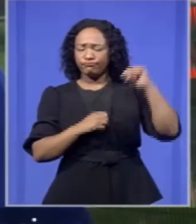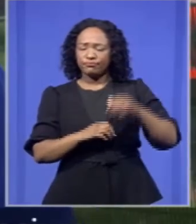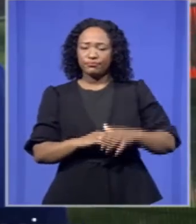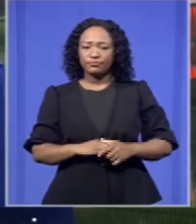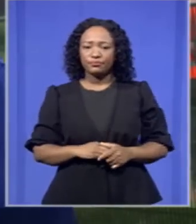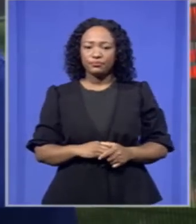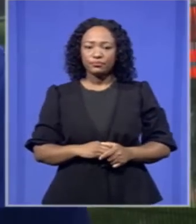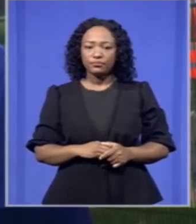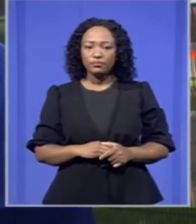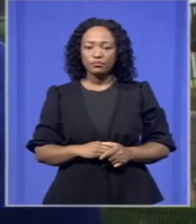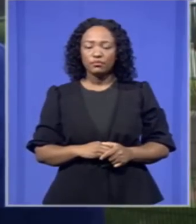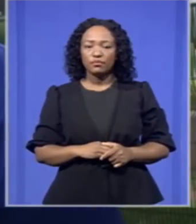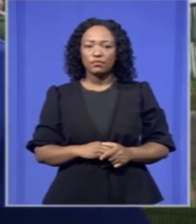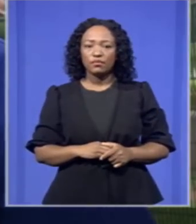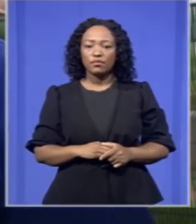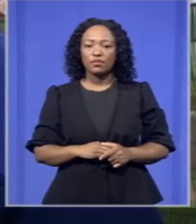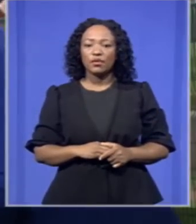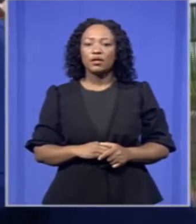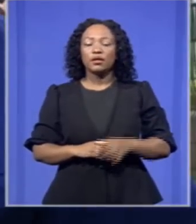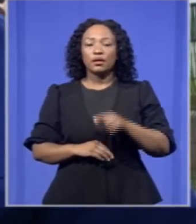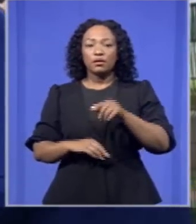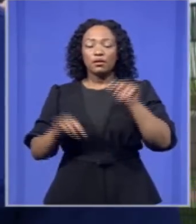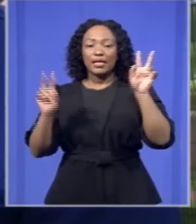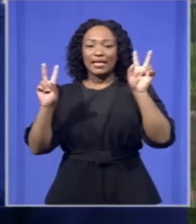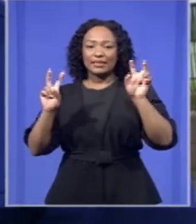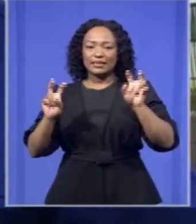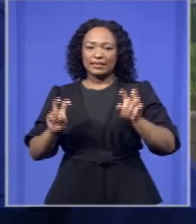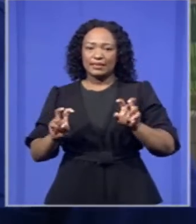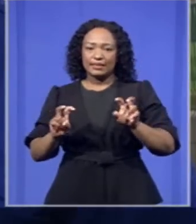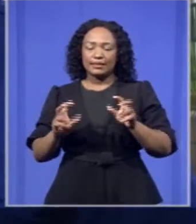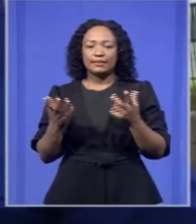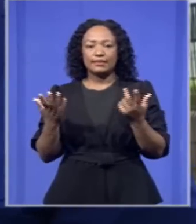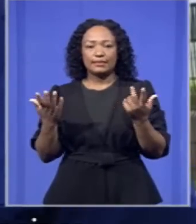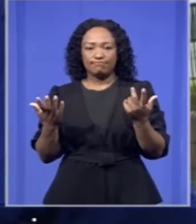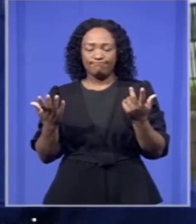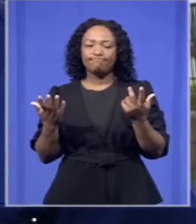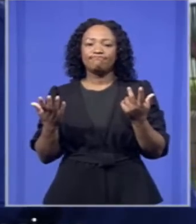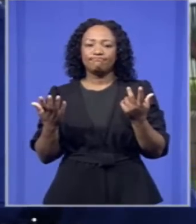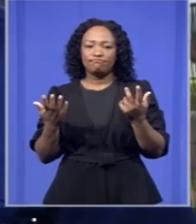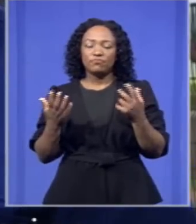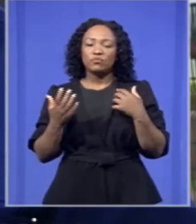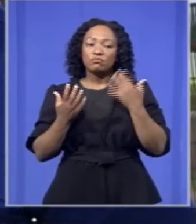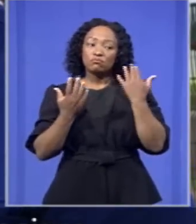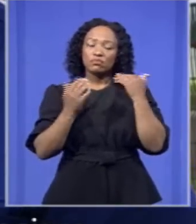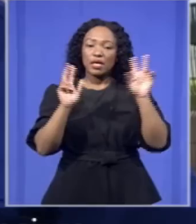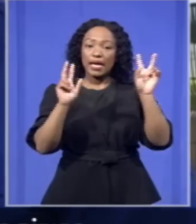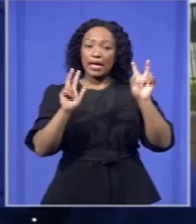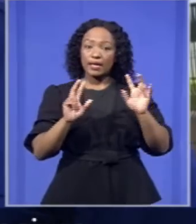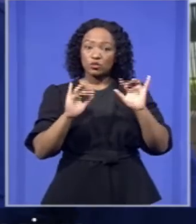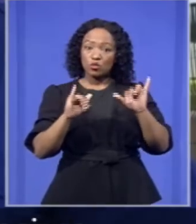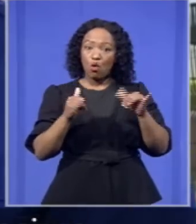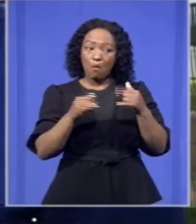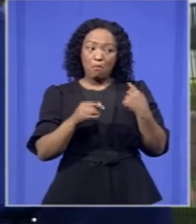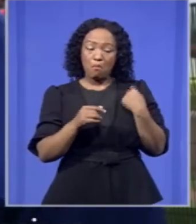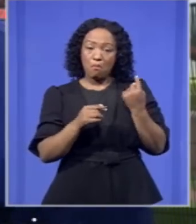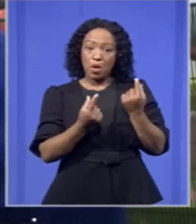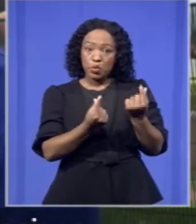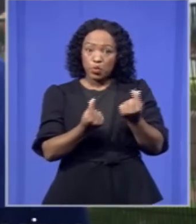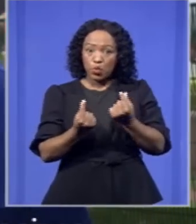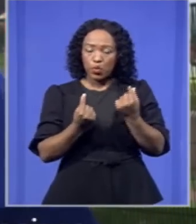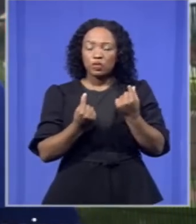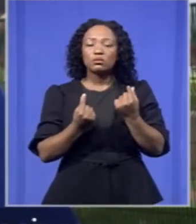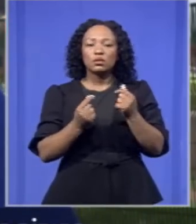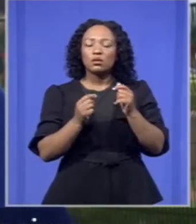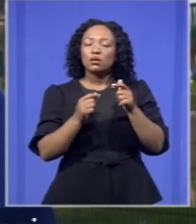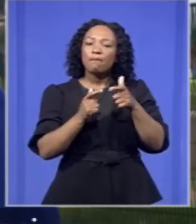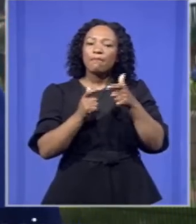As it relates to electricity, it's basically a pass on from what Eskom normally does, so there's no major